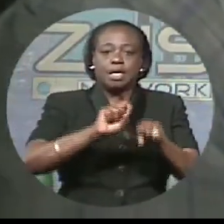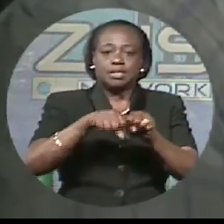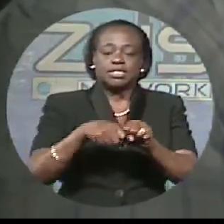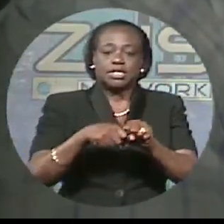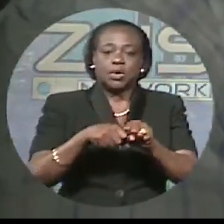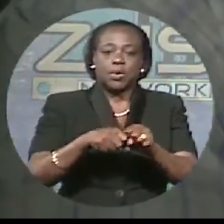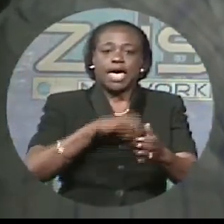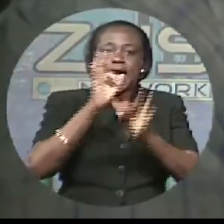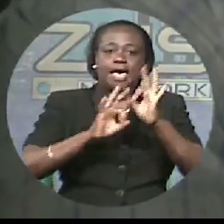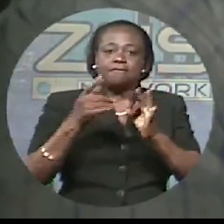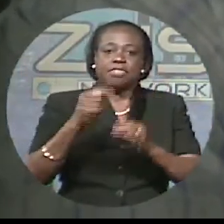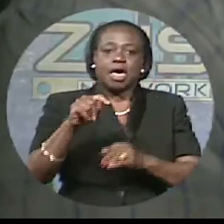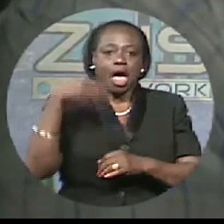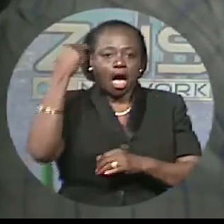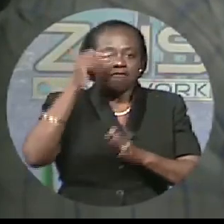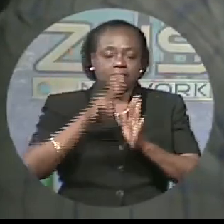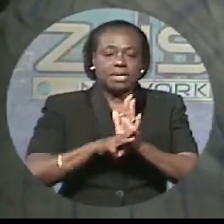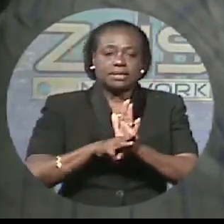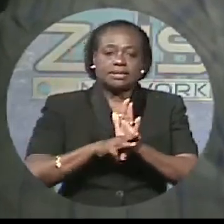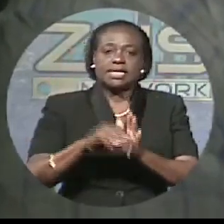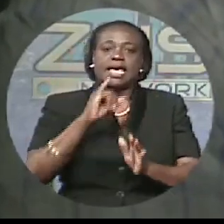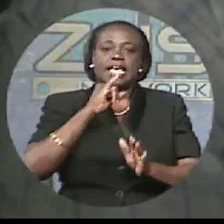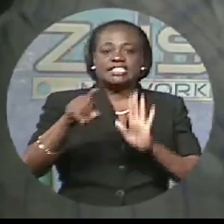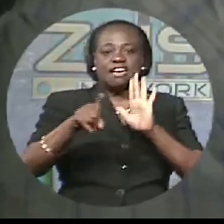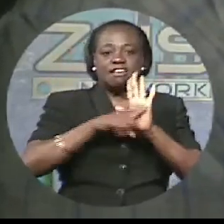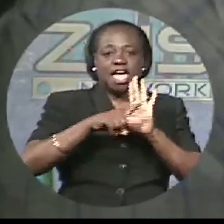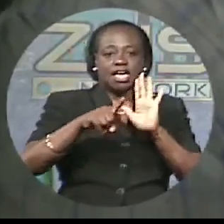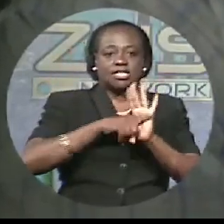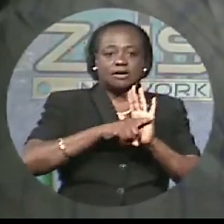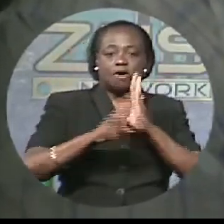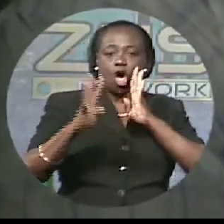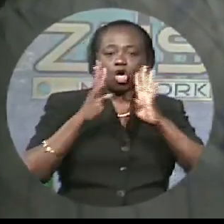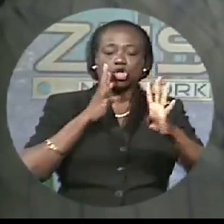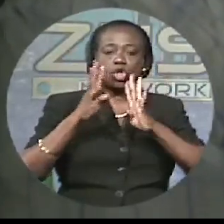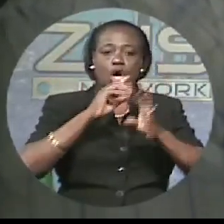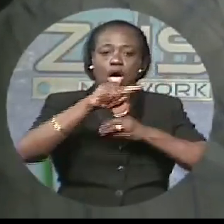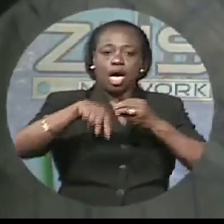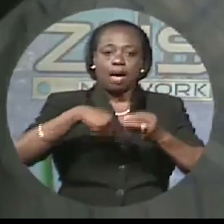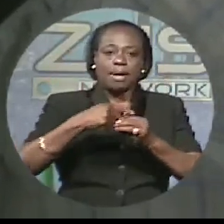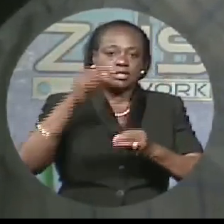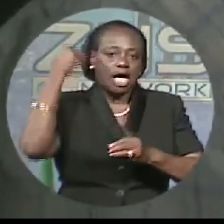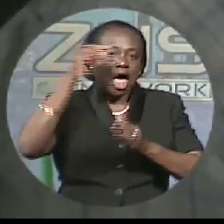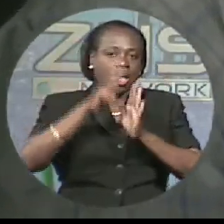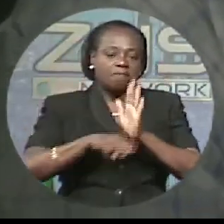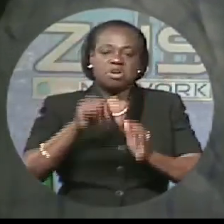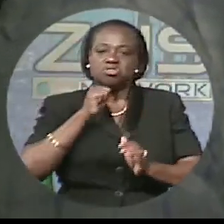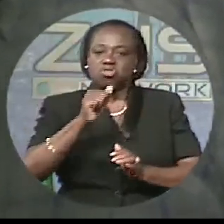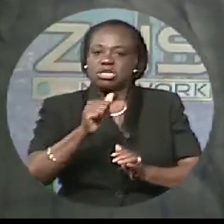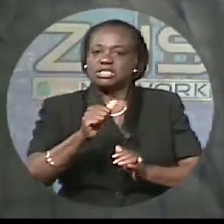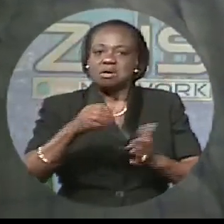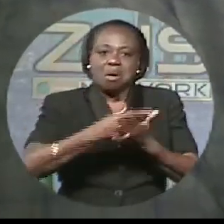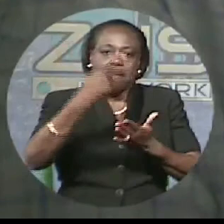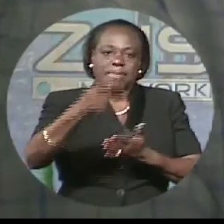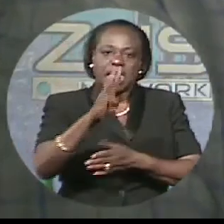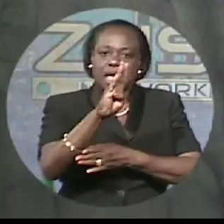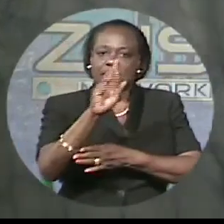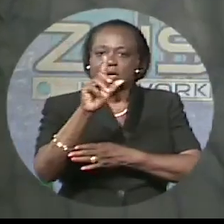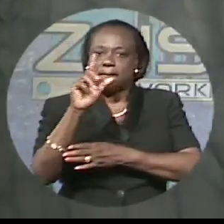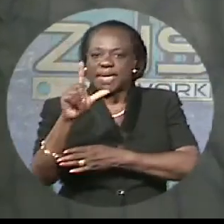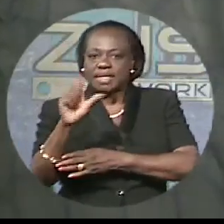But if the government, there's negative talk about government not being able to pay the bills, can't meet its